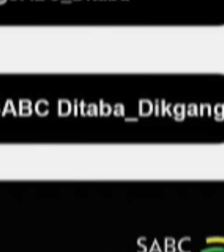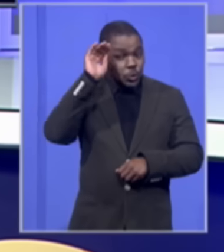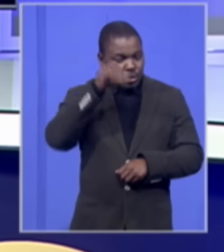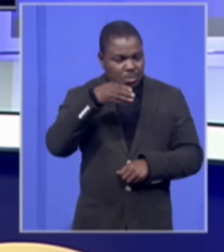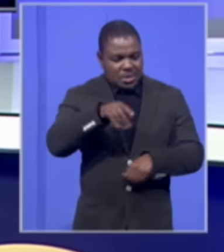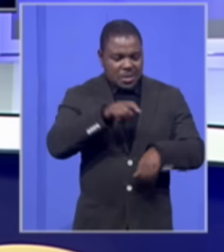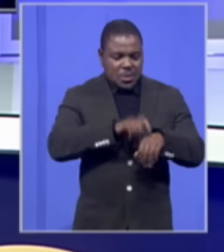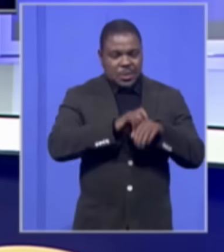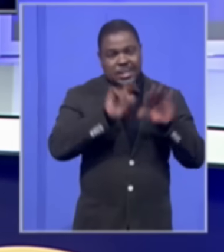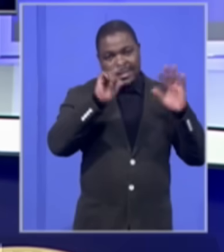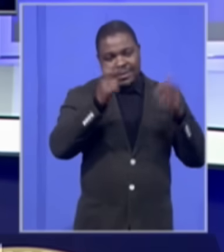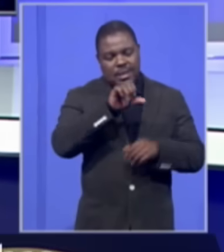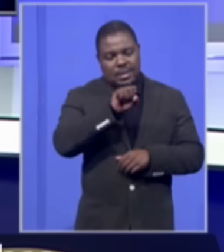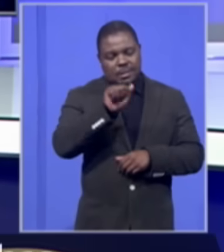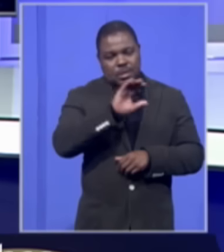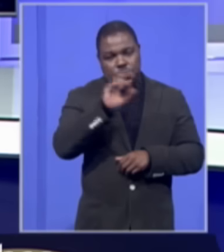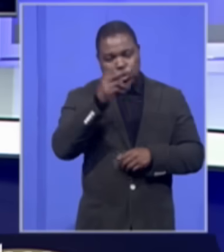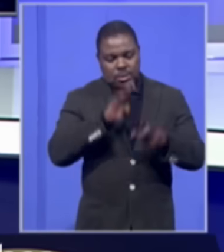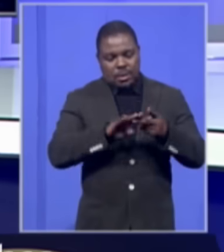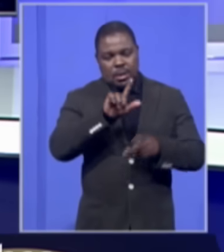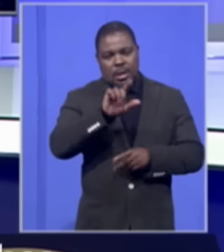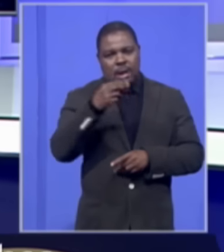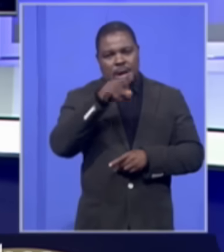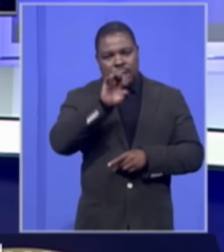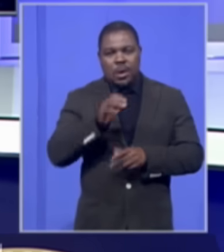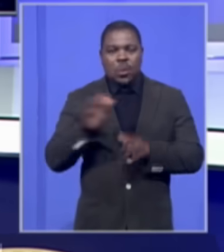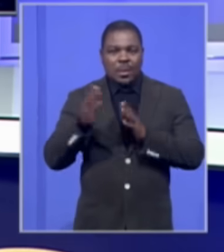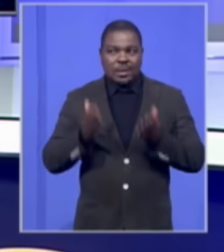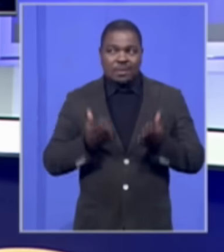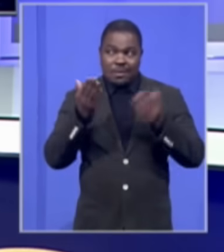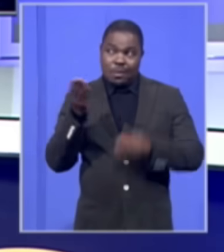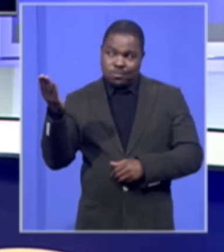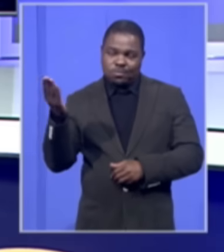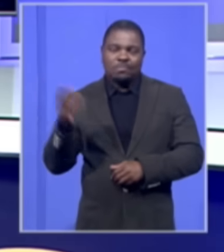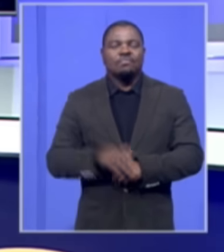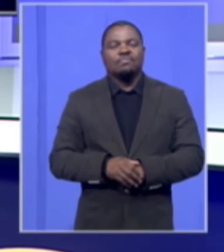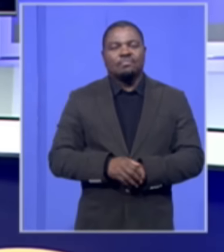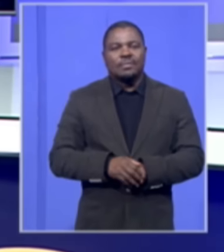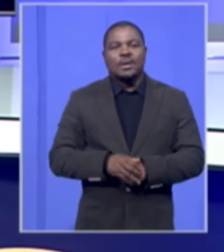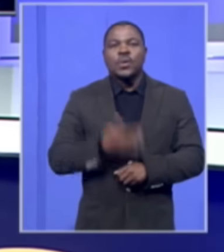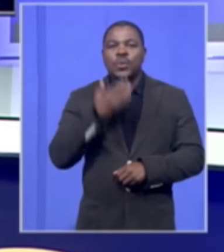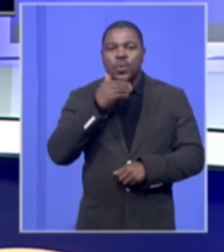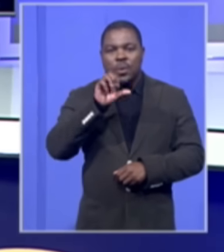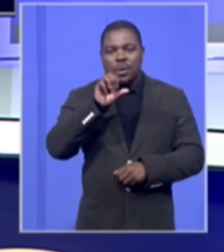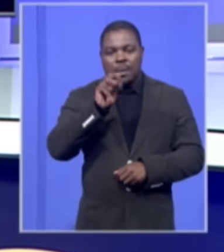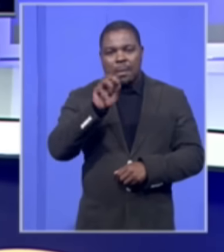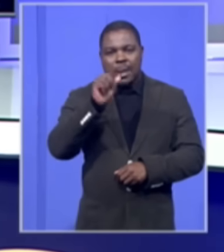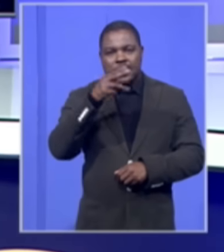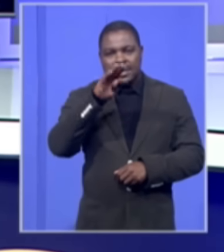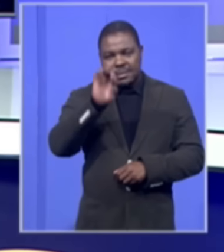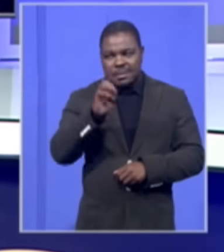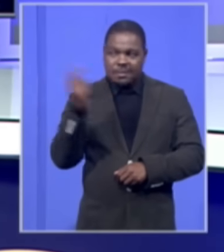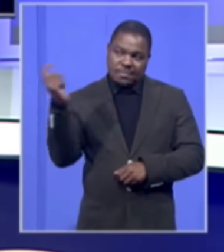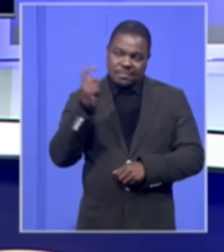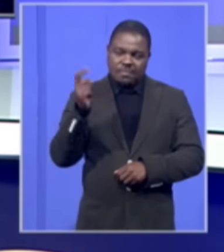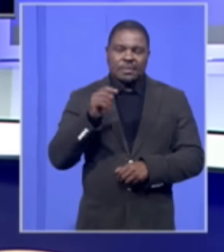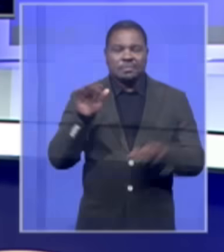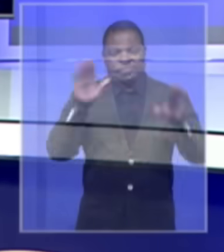bošupa mo go SABC2 le lehae go sasa go latela kakanyo ya maemo a boso ka Mašibe ga Nyago go šegofetše